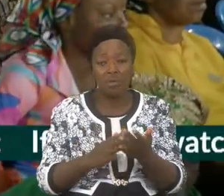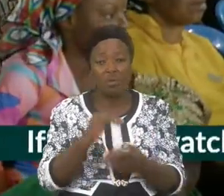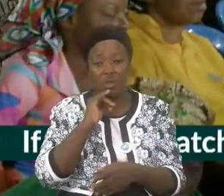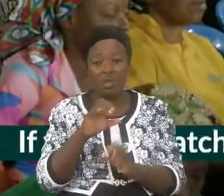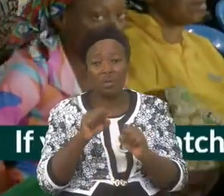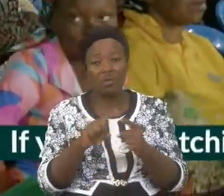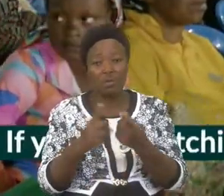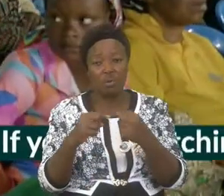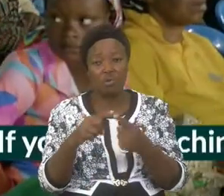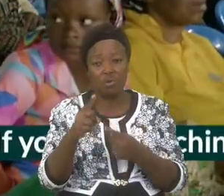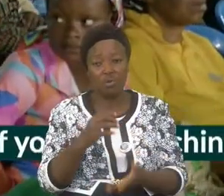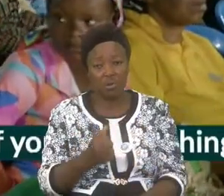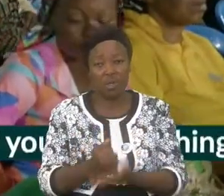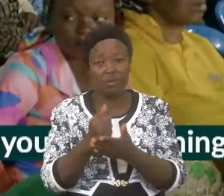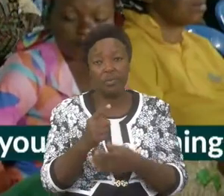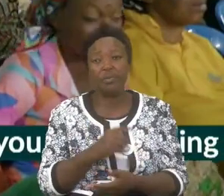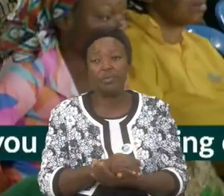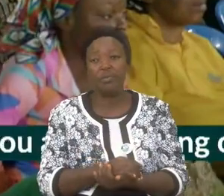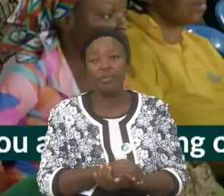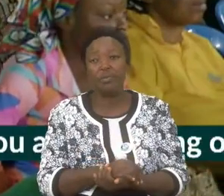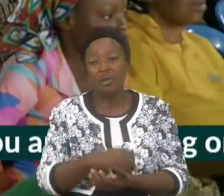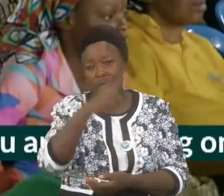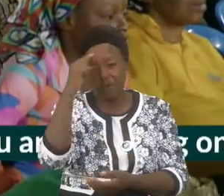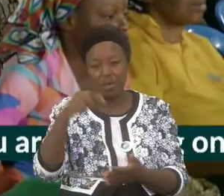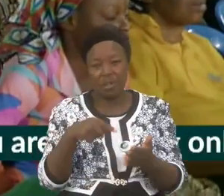Angels are rejoicing on your behalf in heaven.